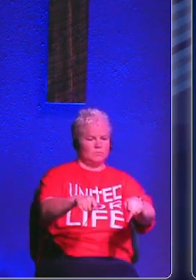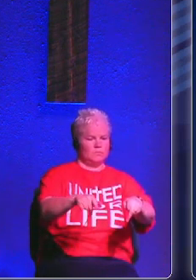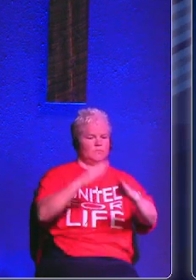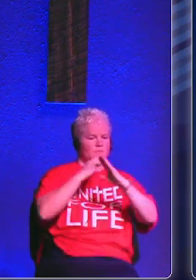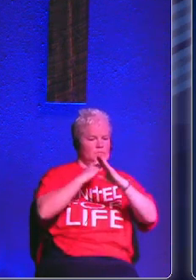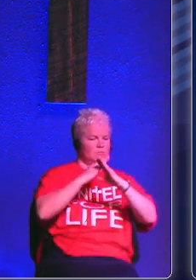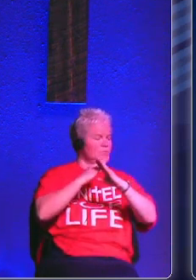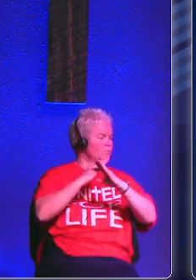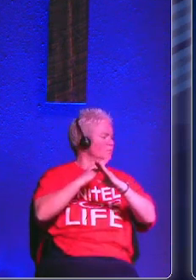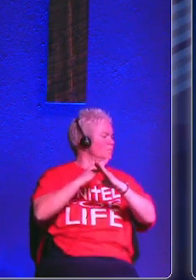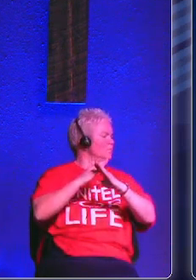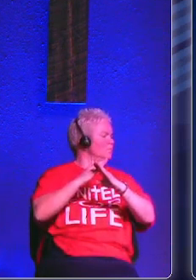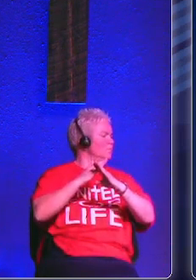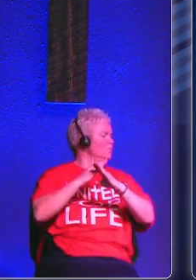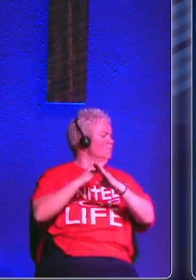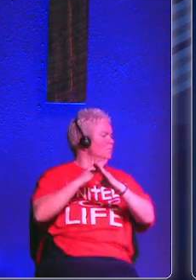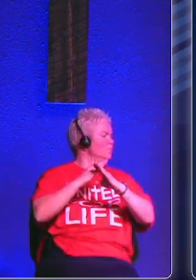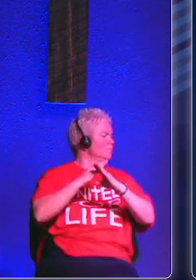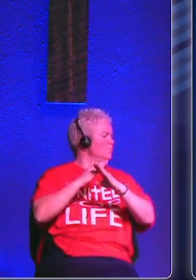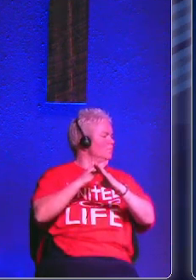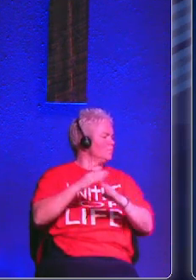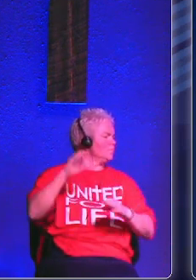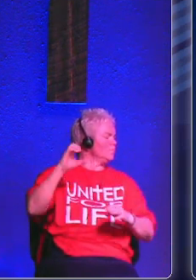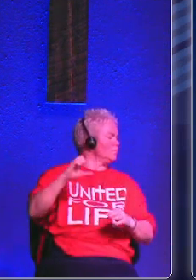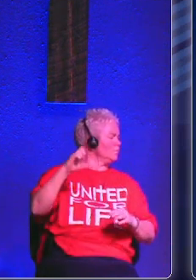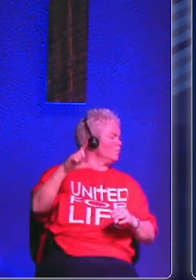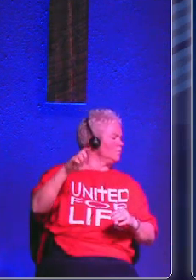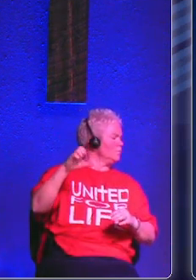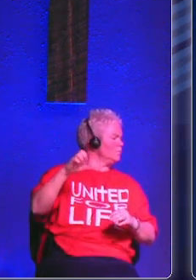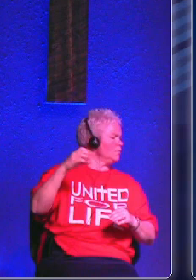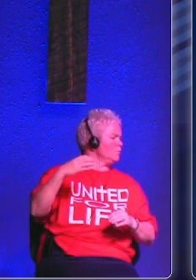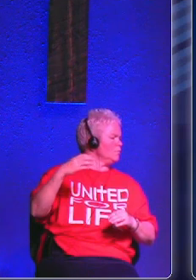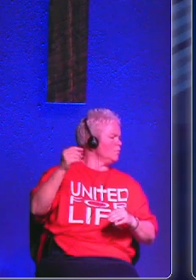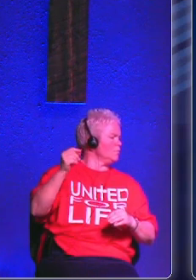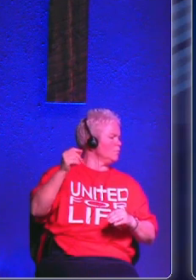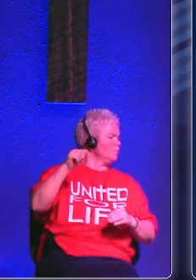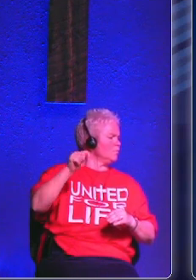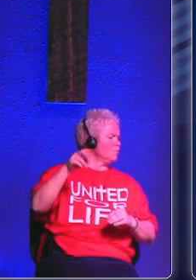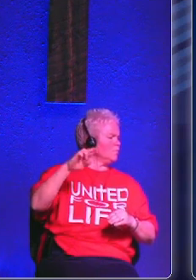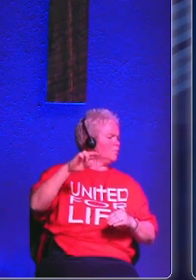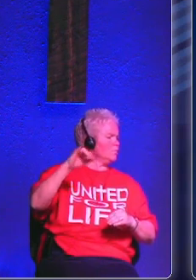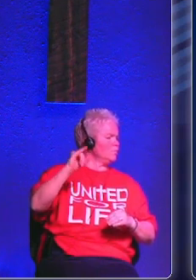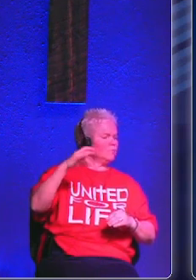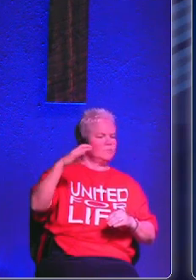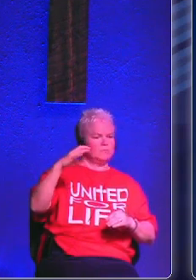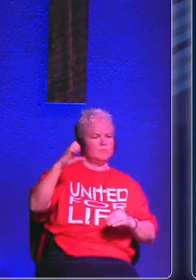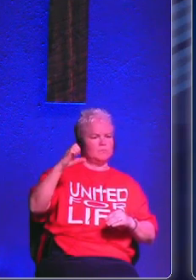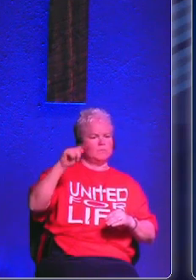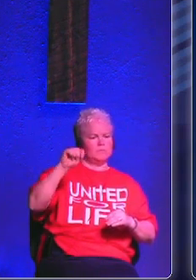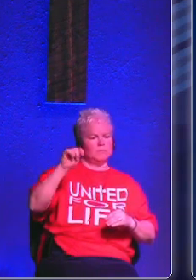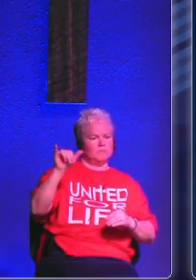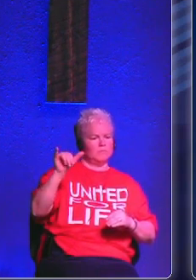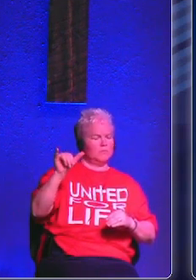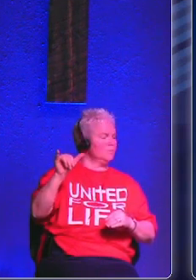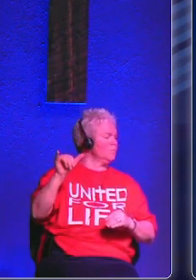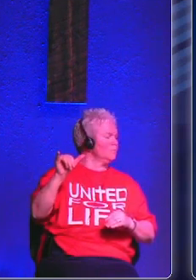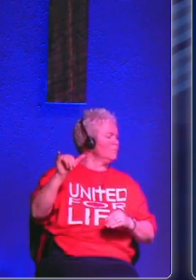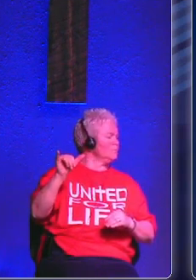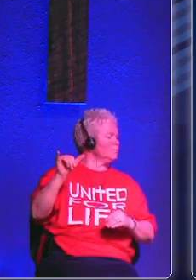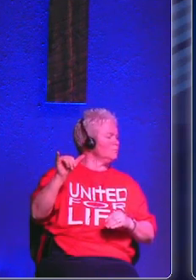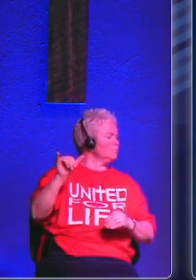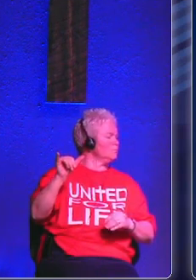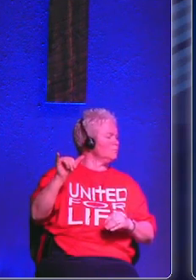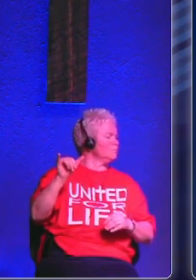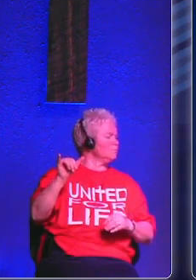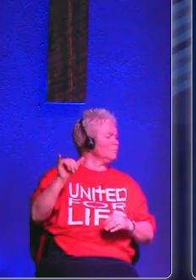a term I first heard when talking about electricity. I'd be in science class and they'd start talking about the path